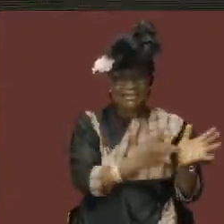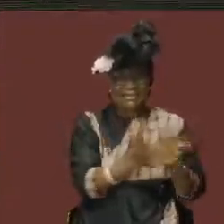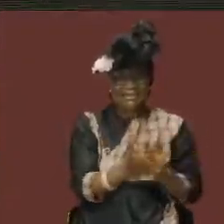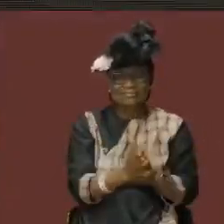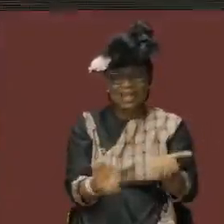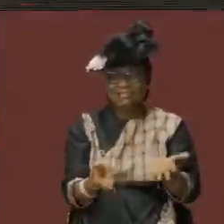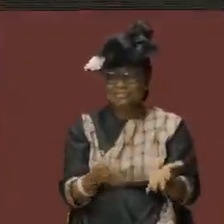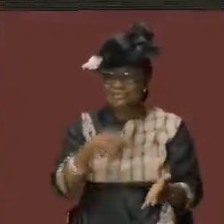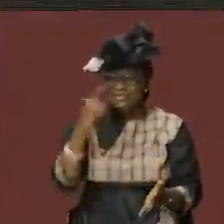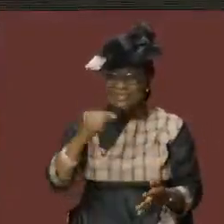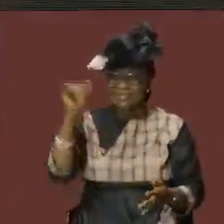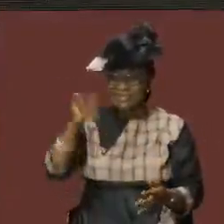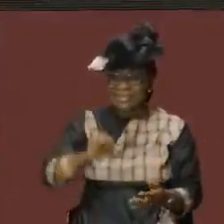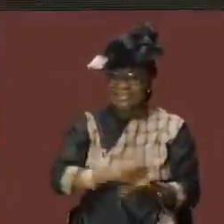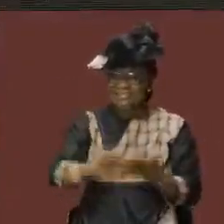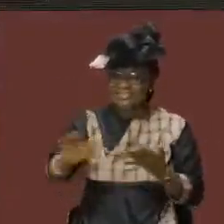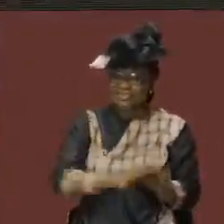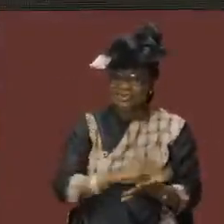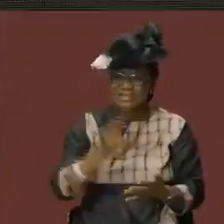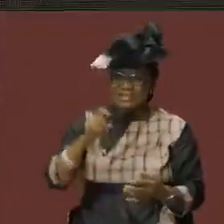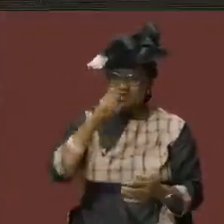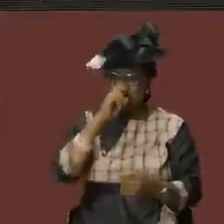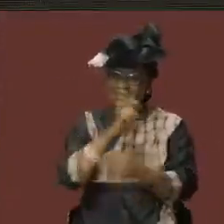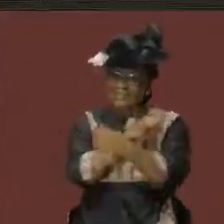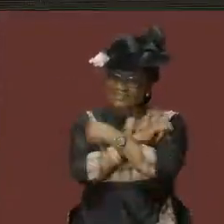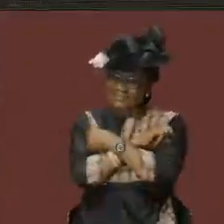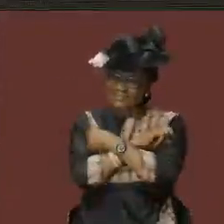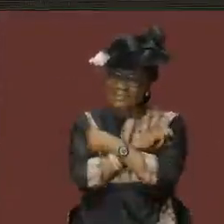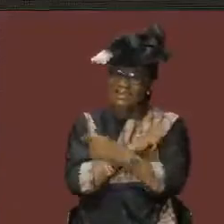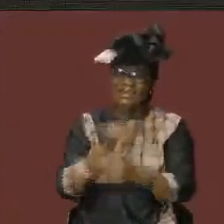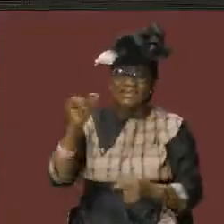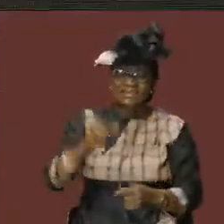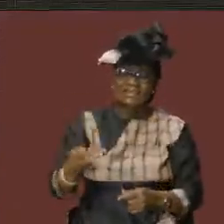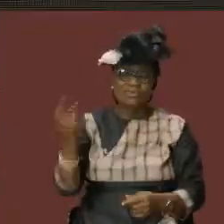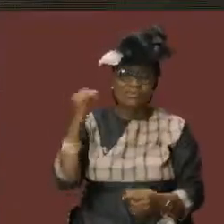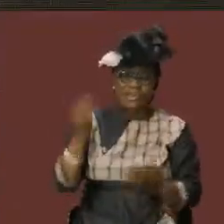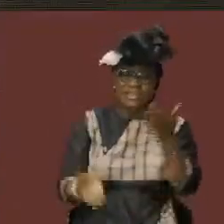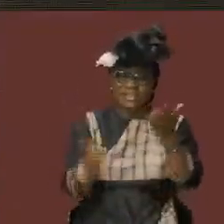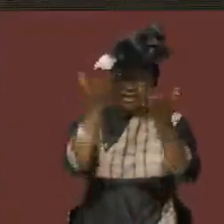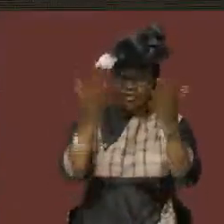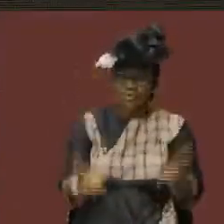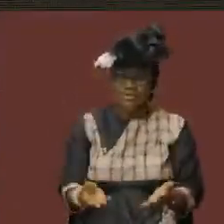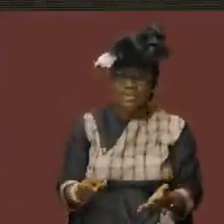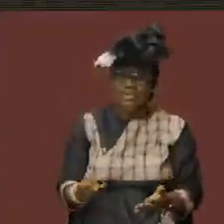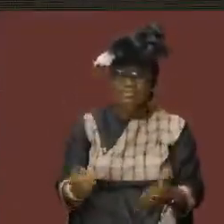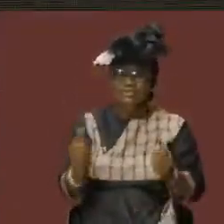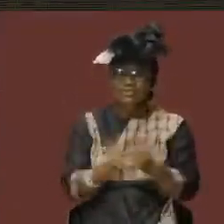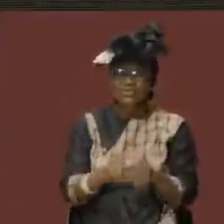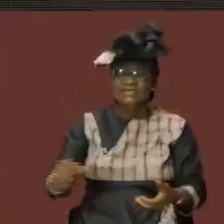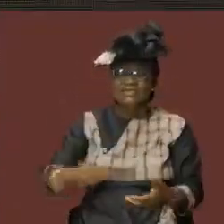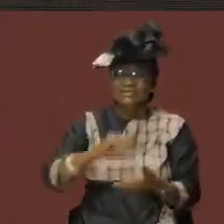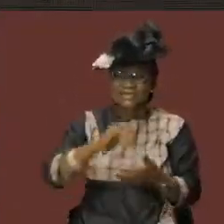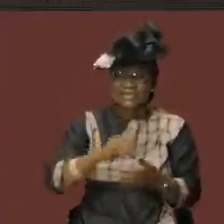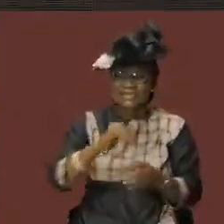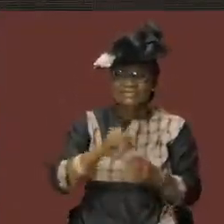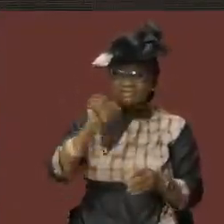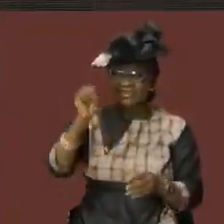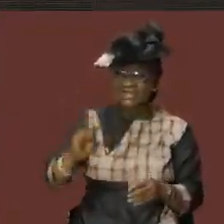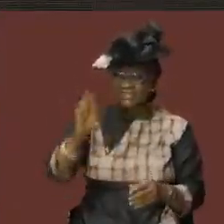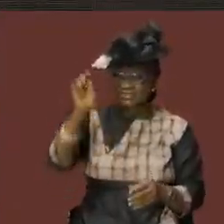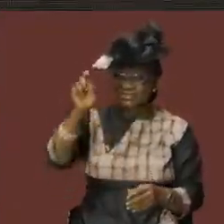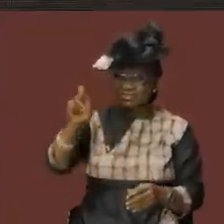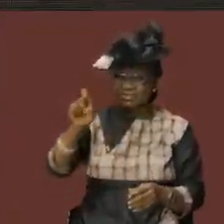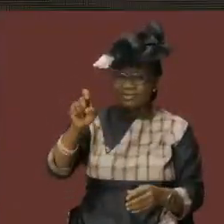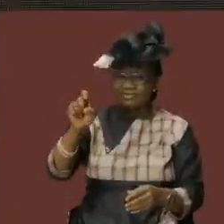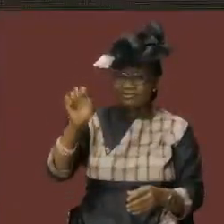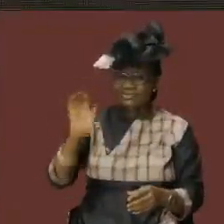the Egyptians. They were loaded with wealth. In Exodus chapter 12, there, verse 36.